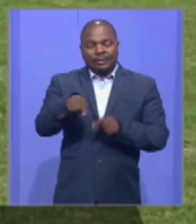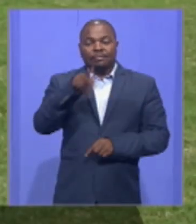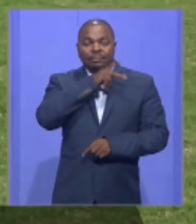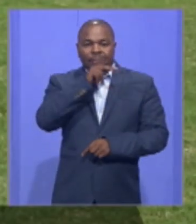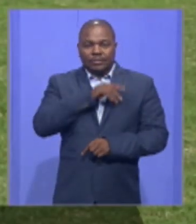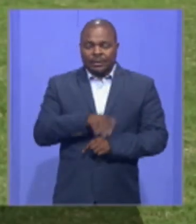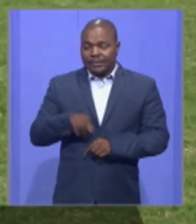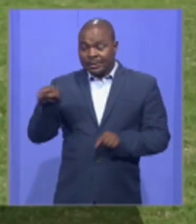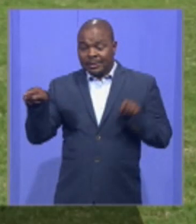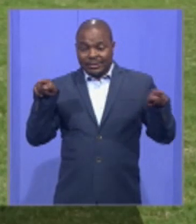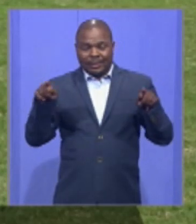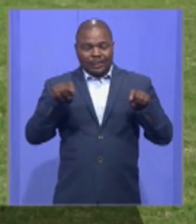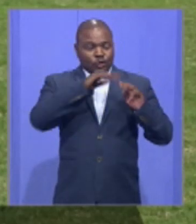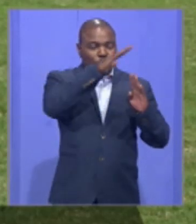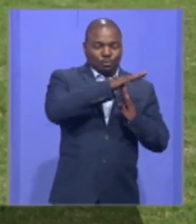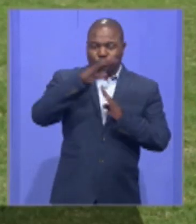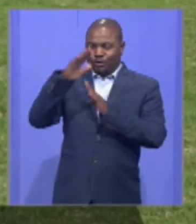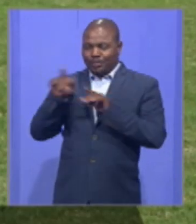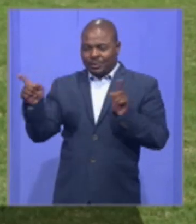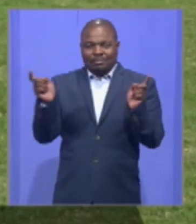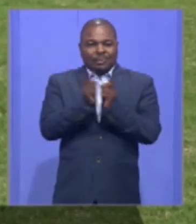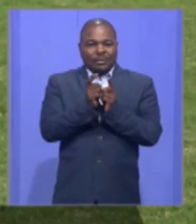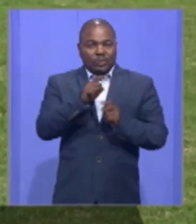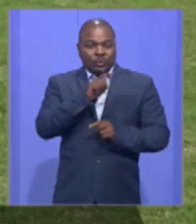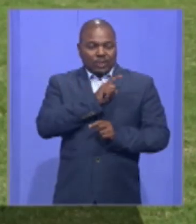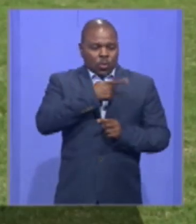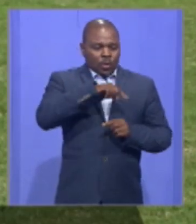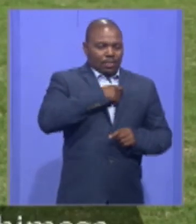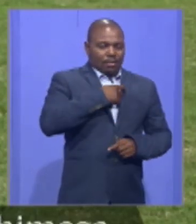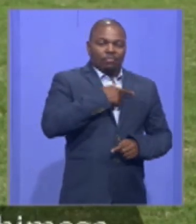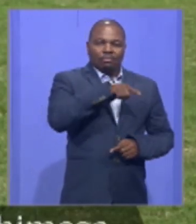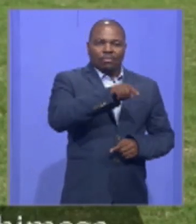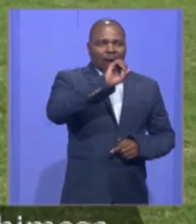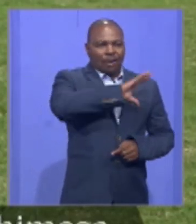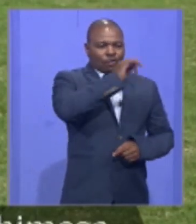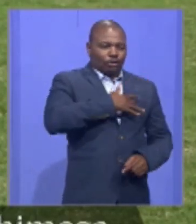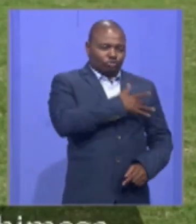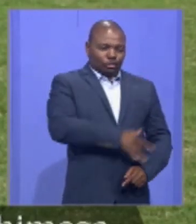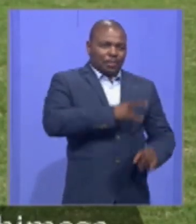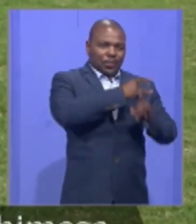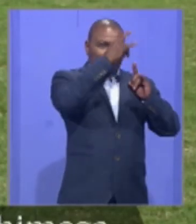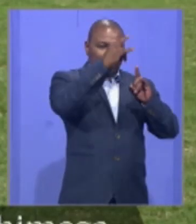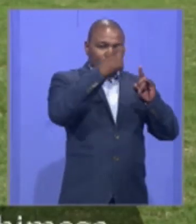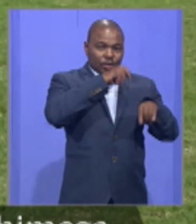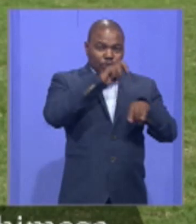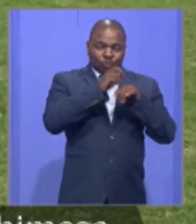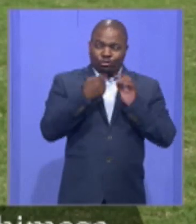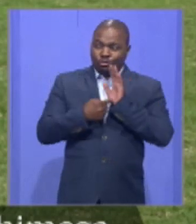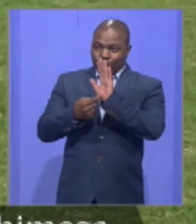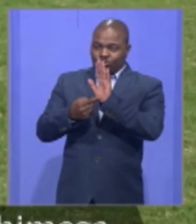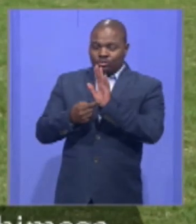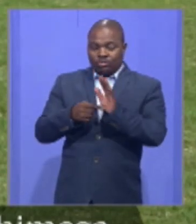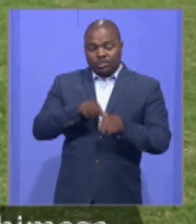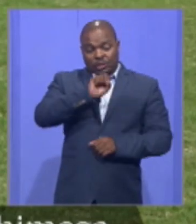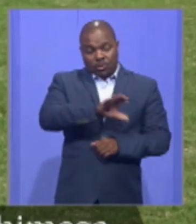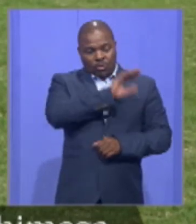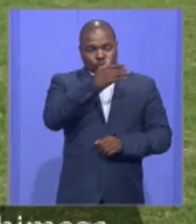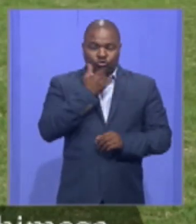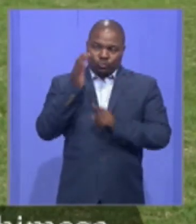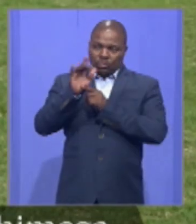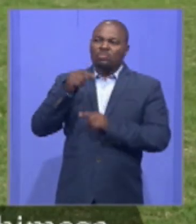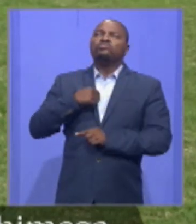playing against each other. As we are African champs, we need to go out there and show the country and everyone else that we deserve to qualify